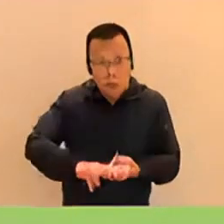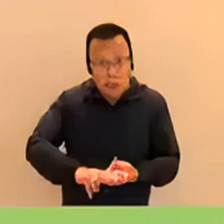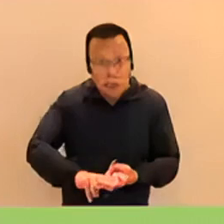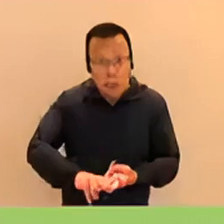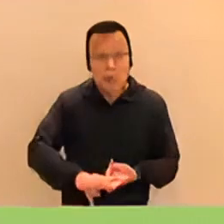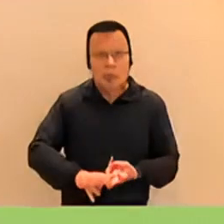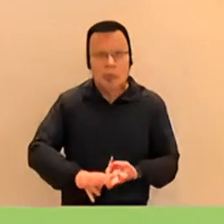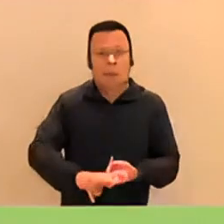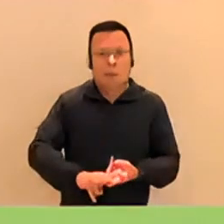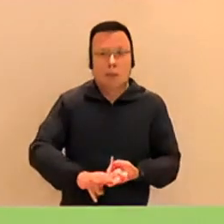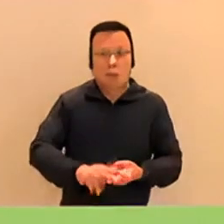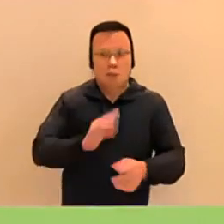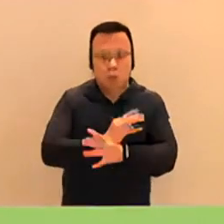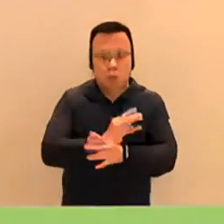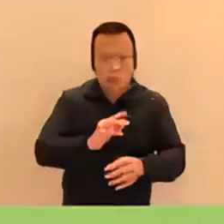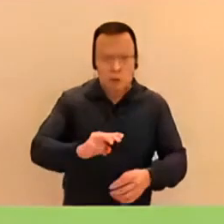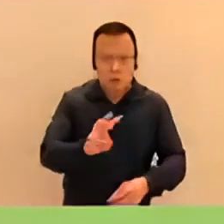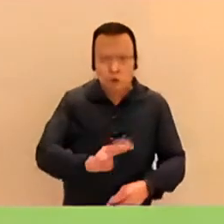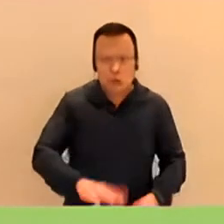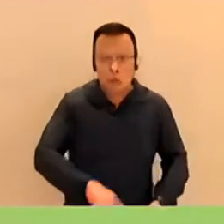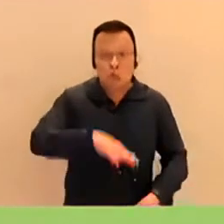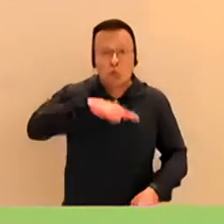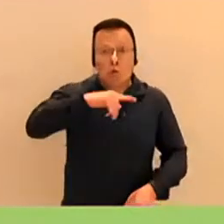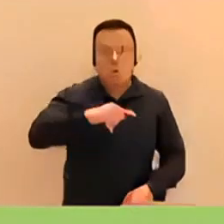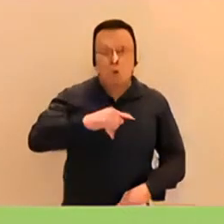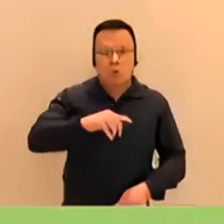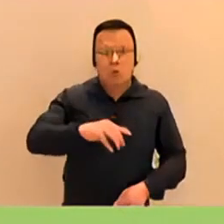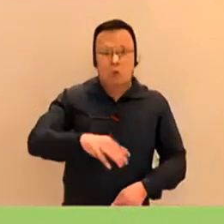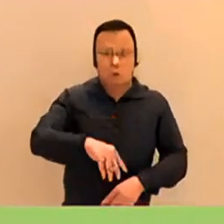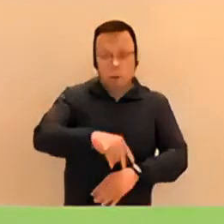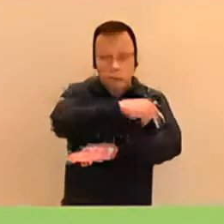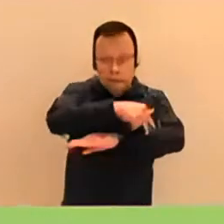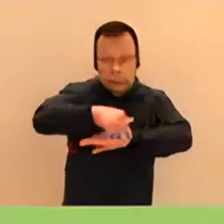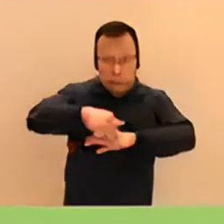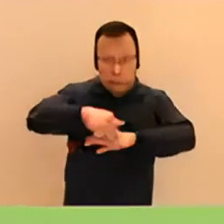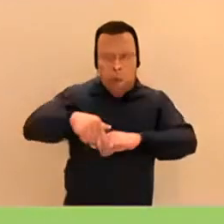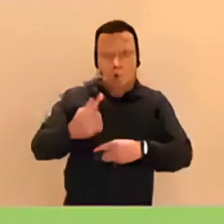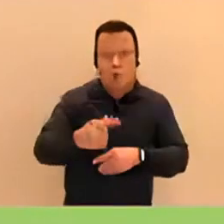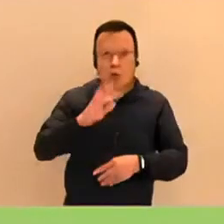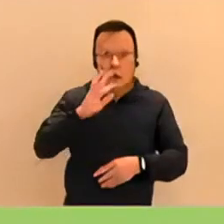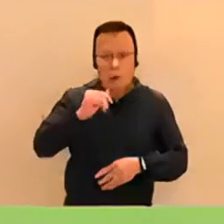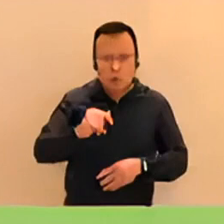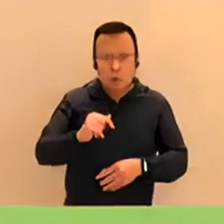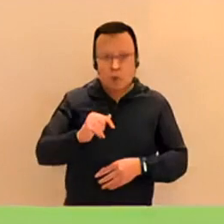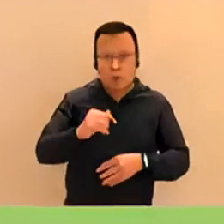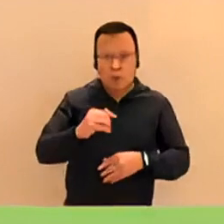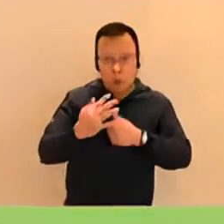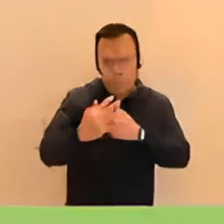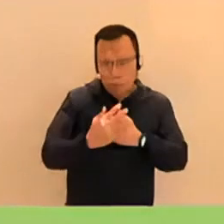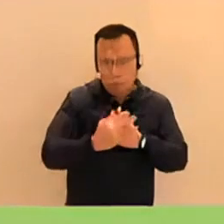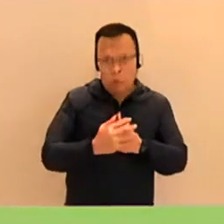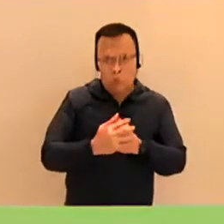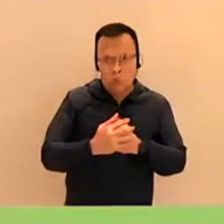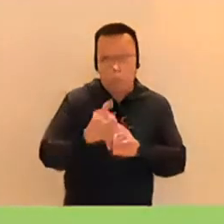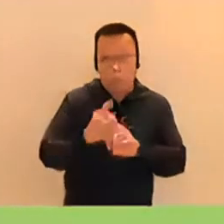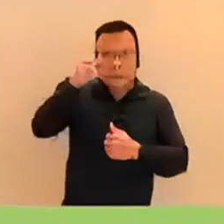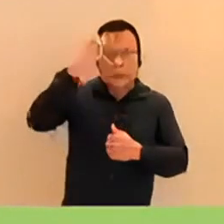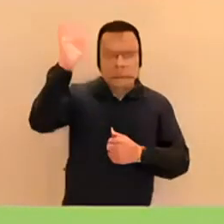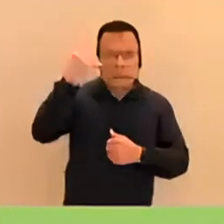could enhance our resilience against intense rainfall and alleviate flooding risks.